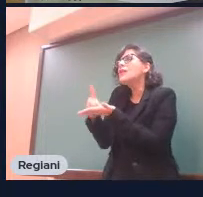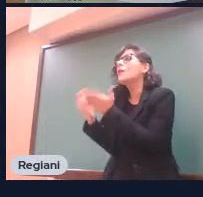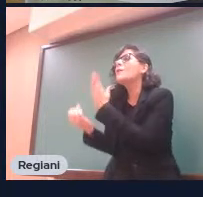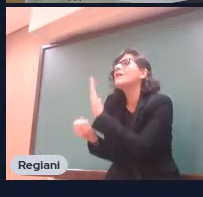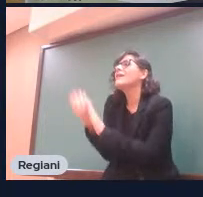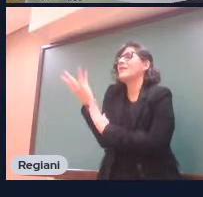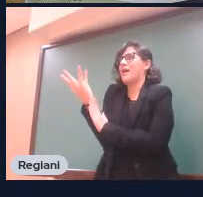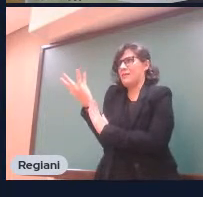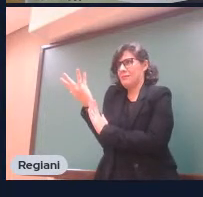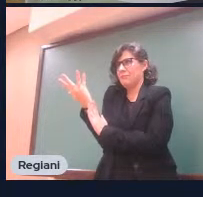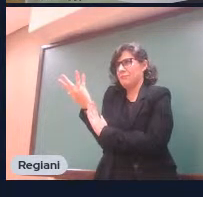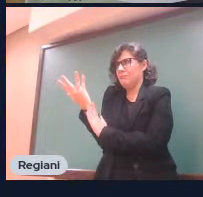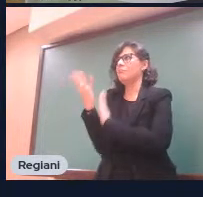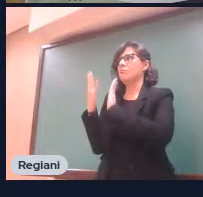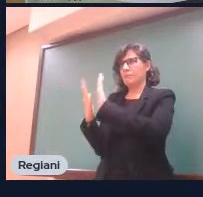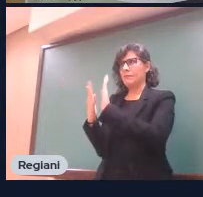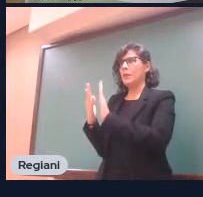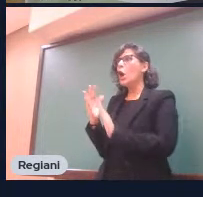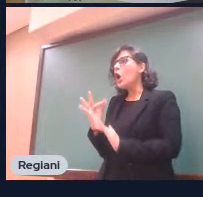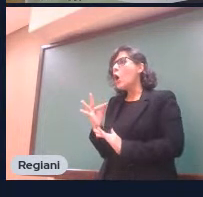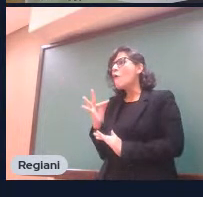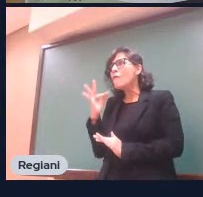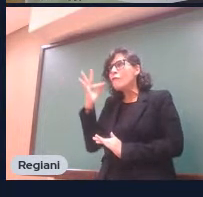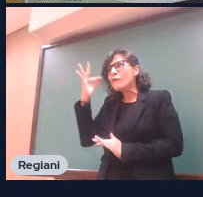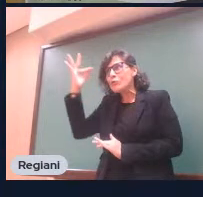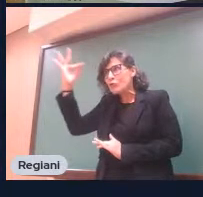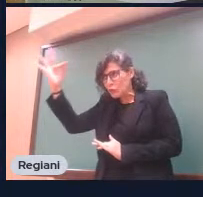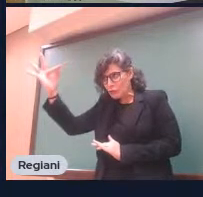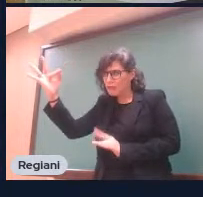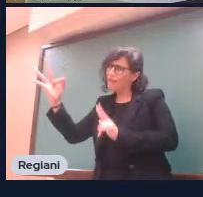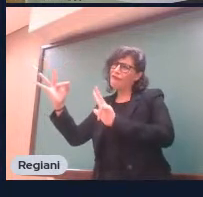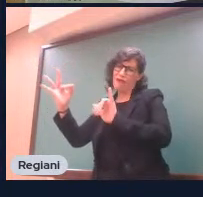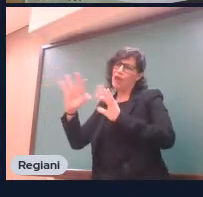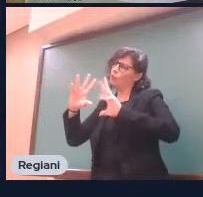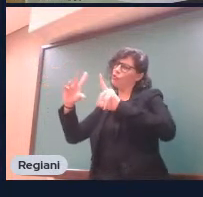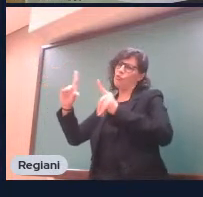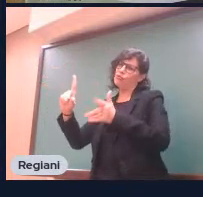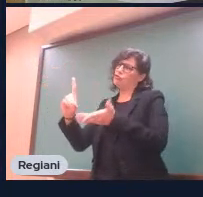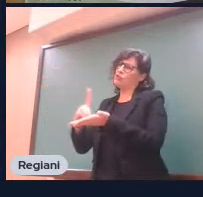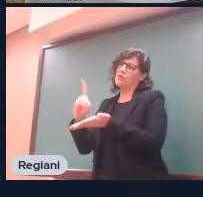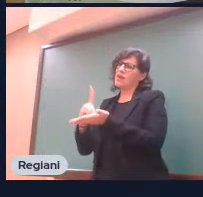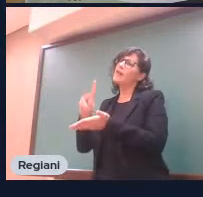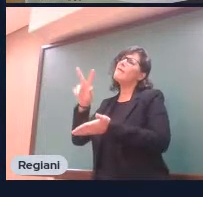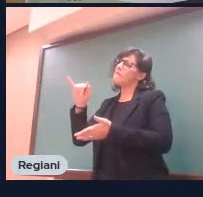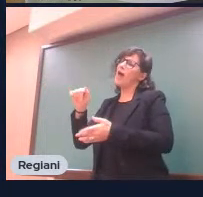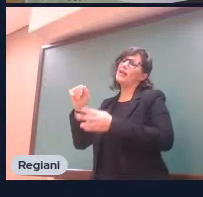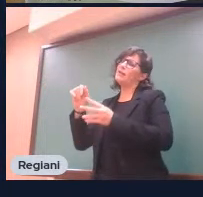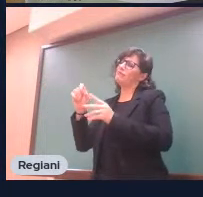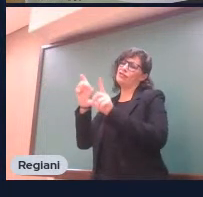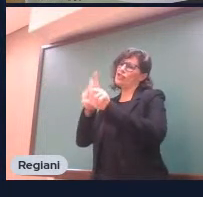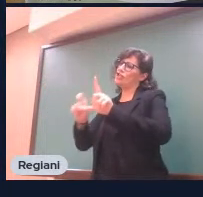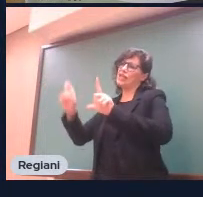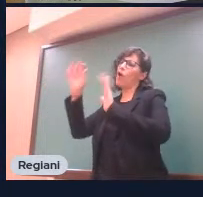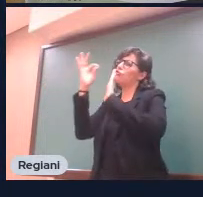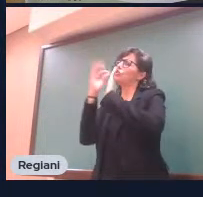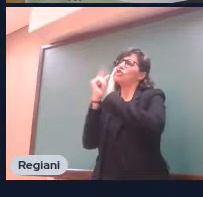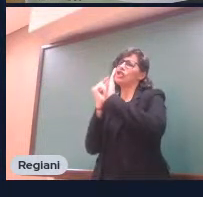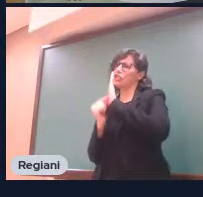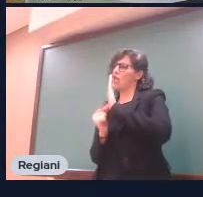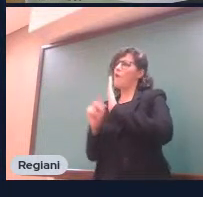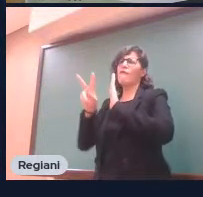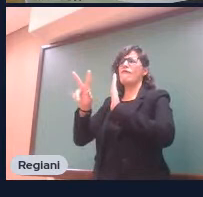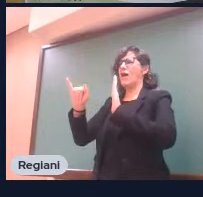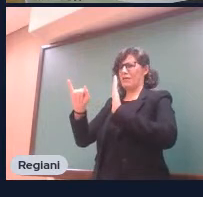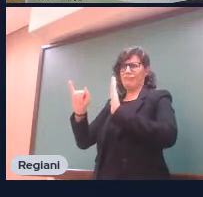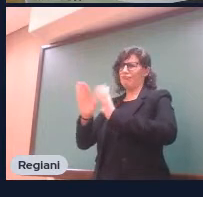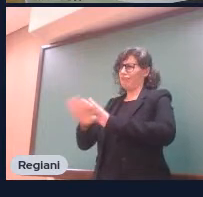All future dictionaries will be born digital. I don't think I have to say more about that. Many will be the result of crowdsourcing. The result